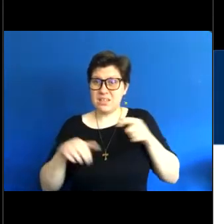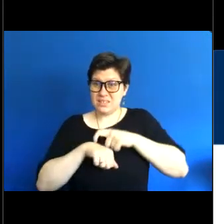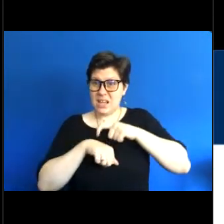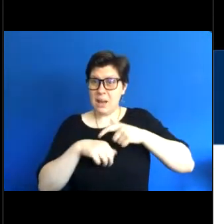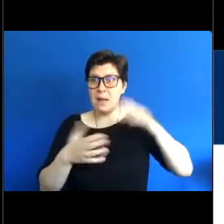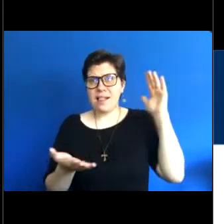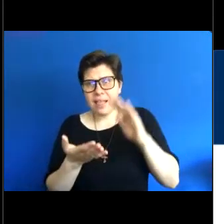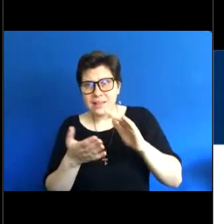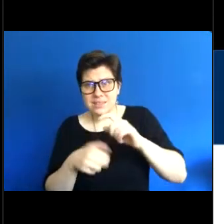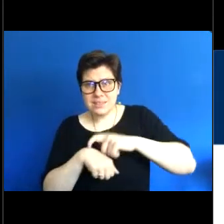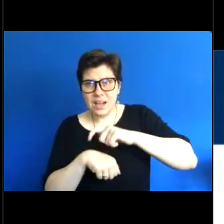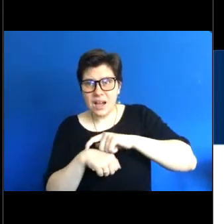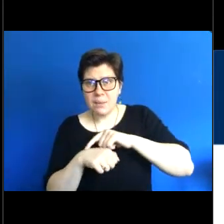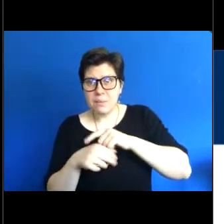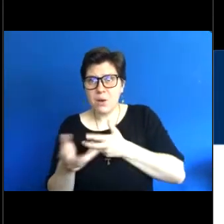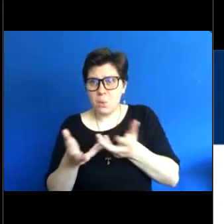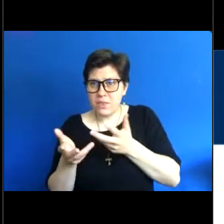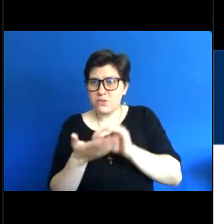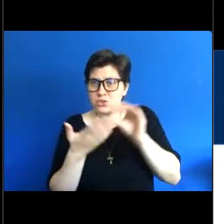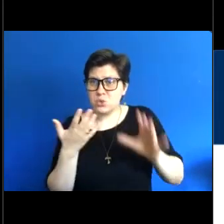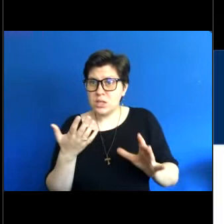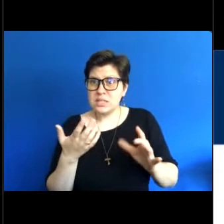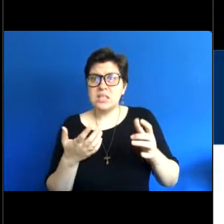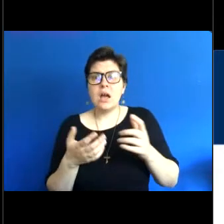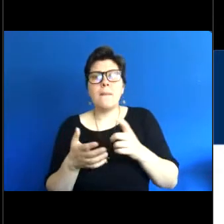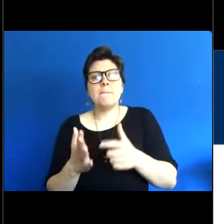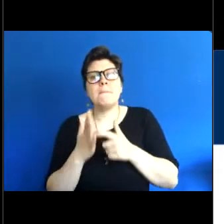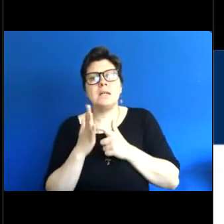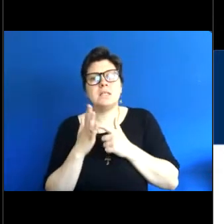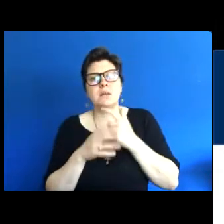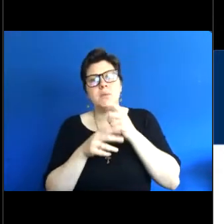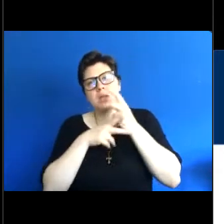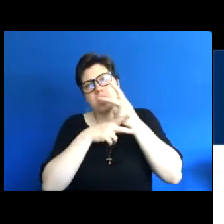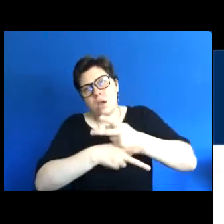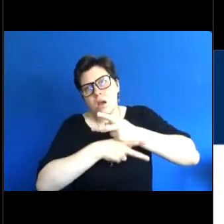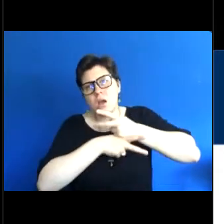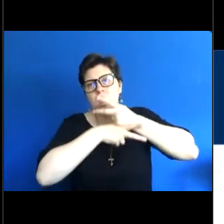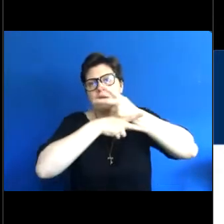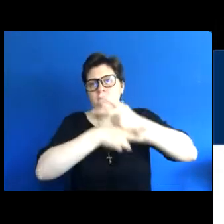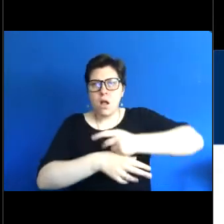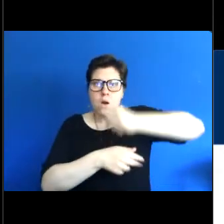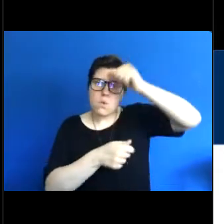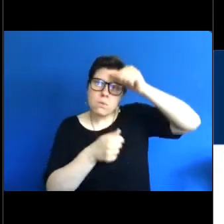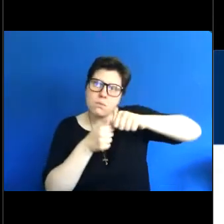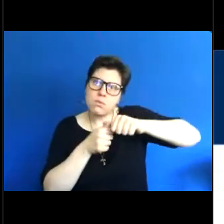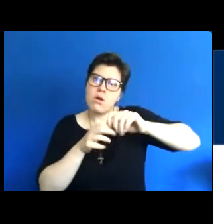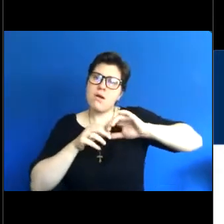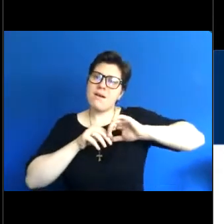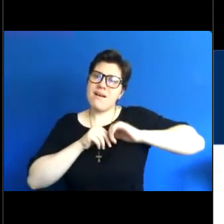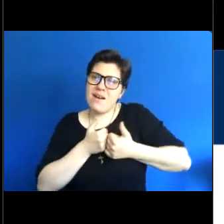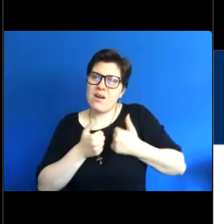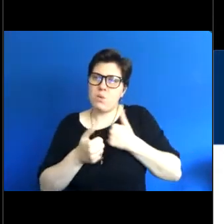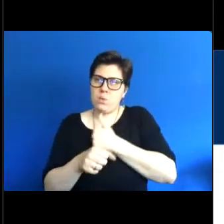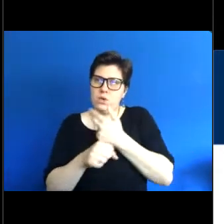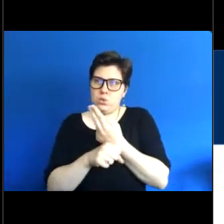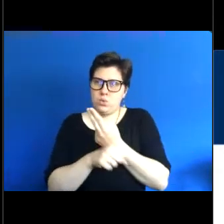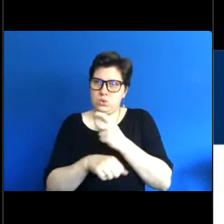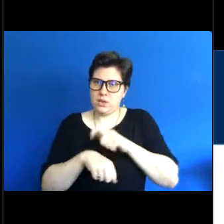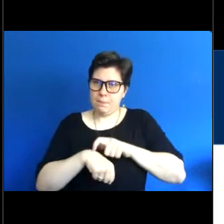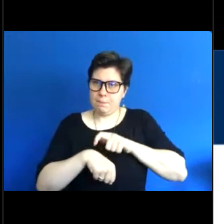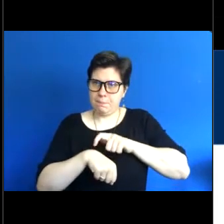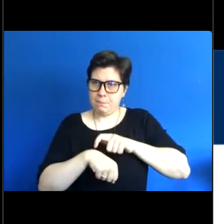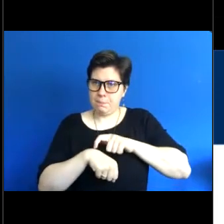less time with our students. We need to be extra mindful and extra careful with the way in which we use our time,